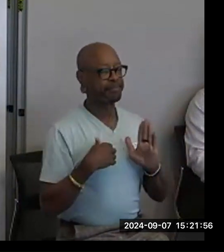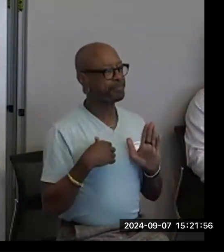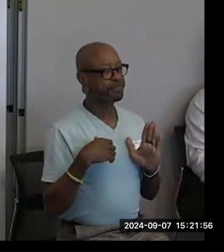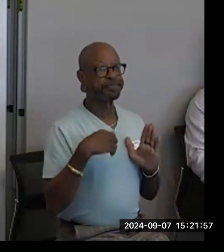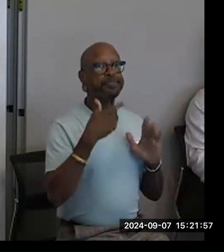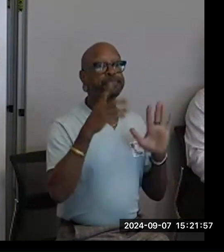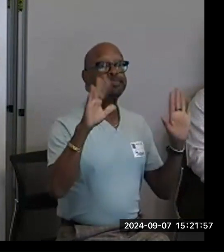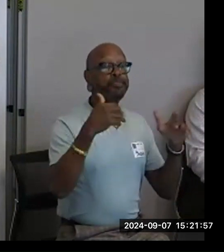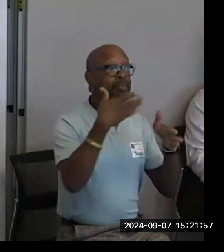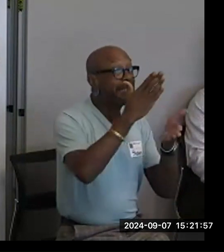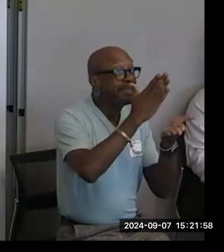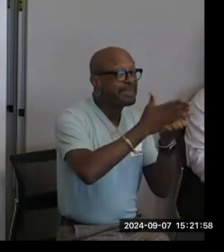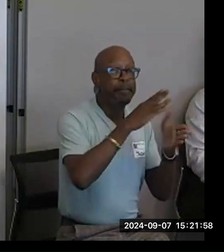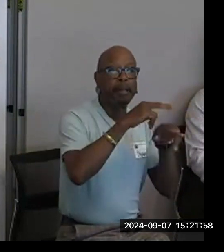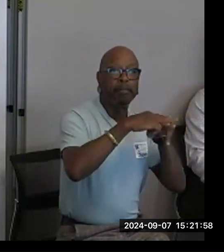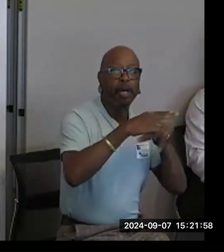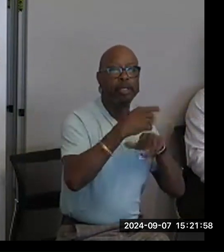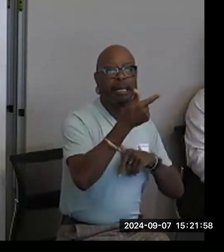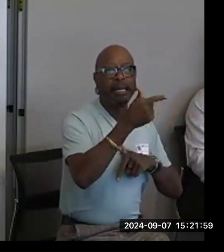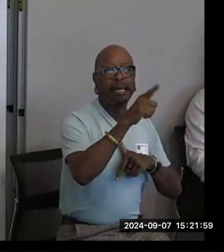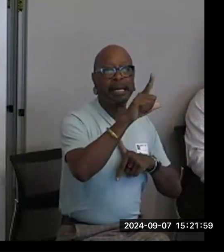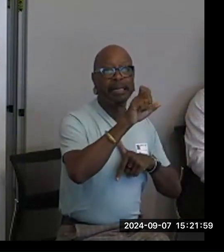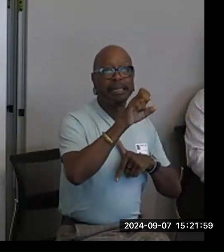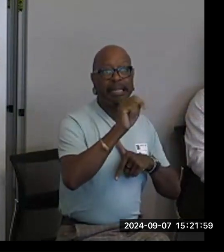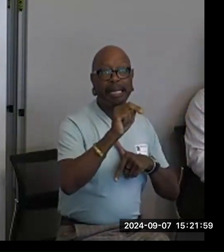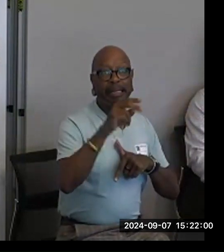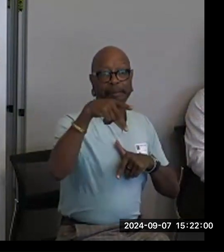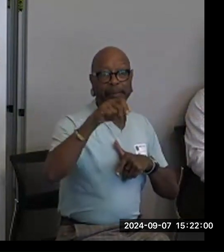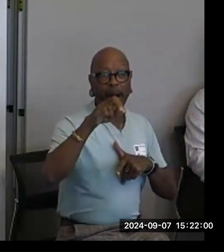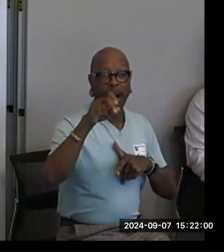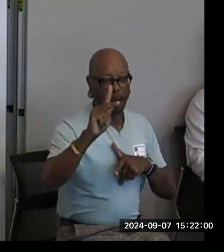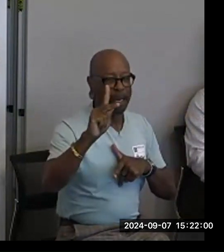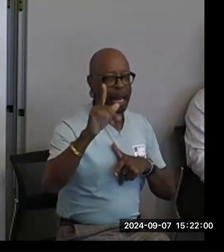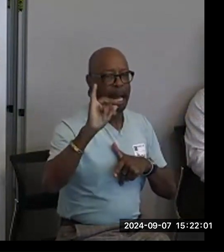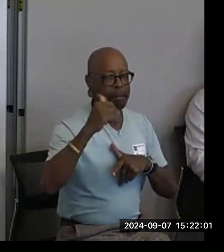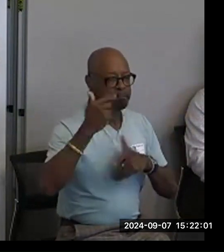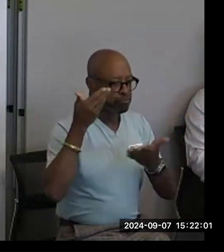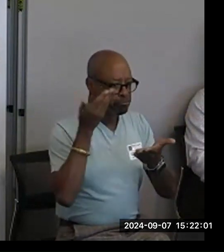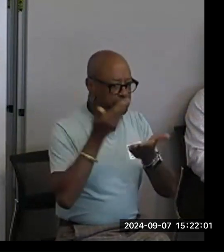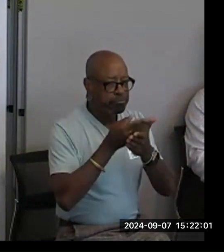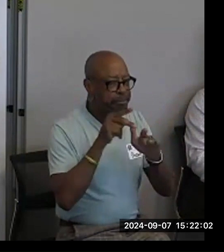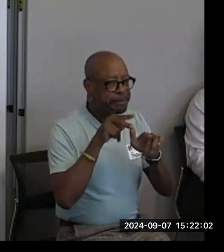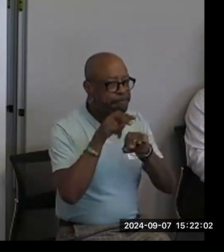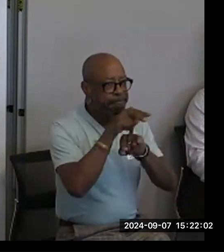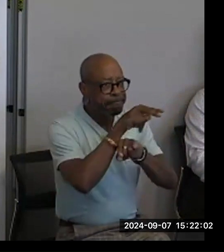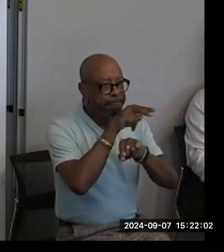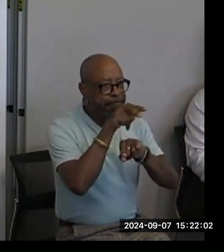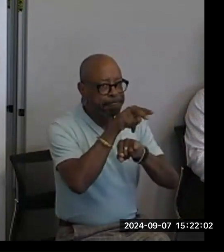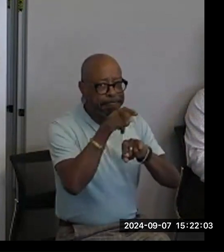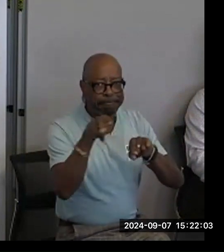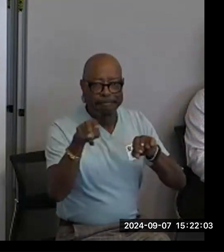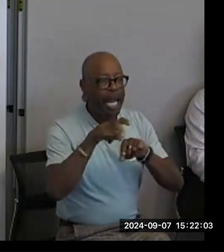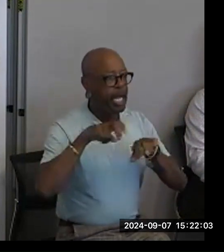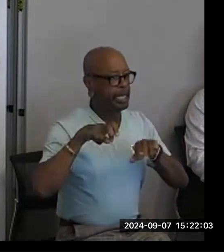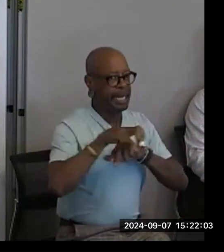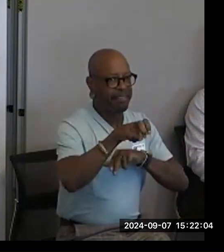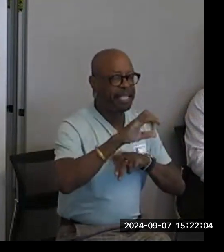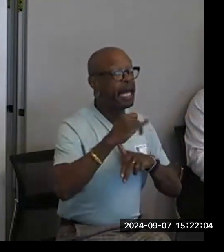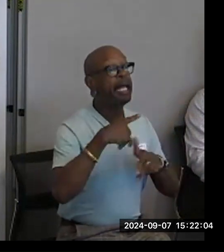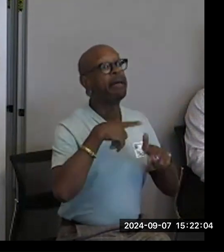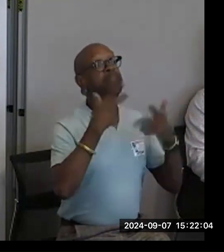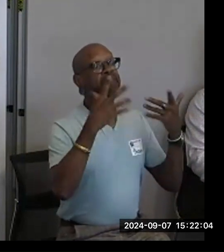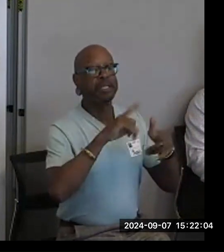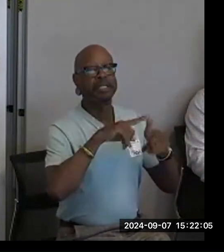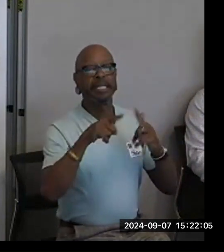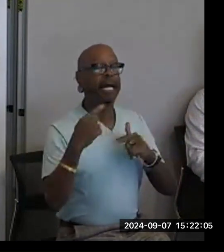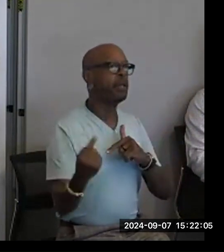weeks ago and learned how to navigate that station. And then I went out to